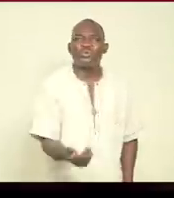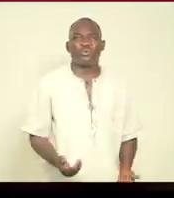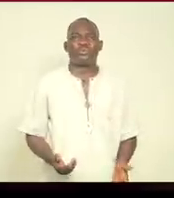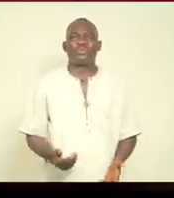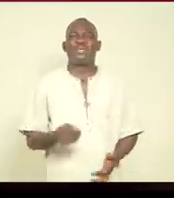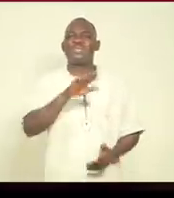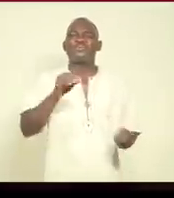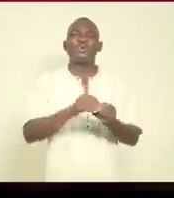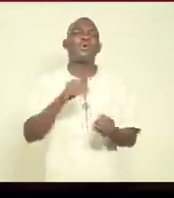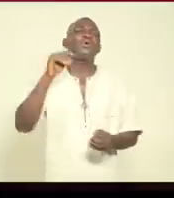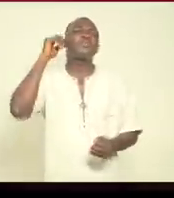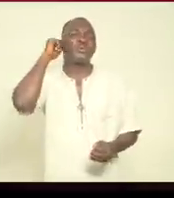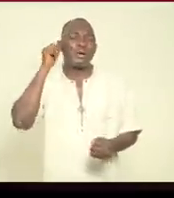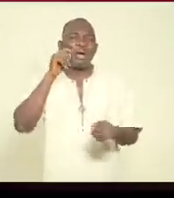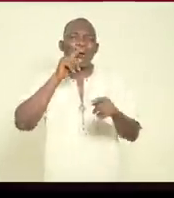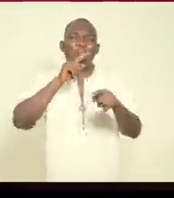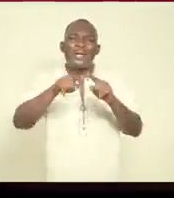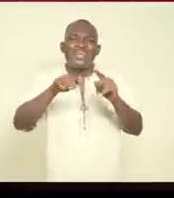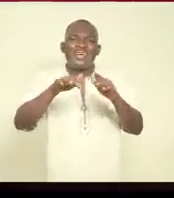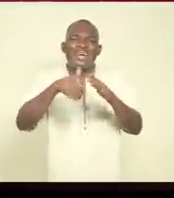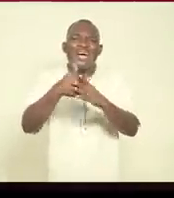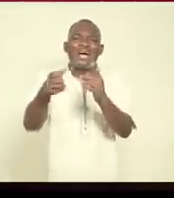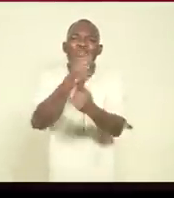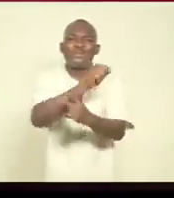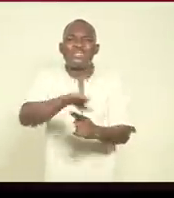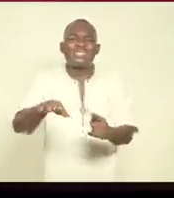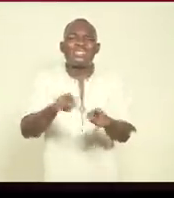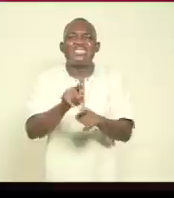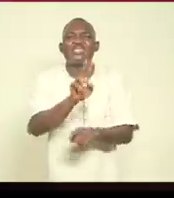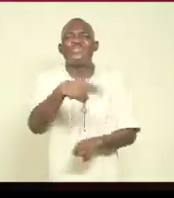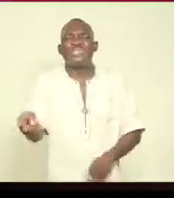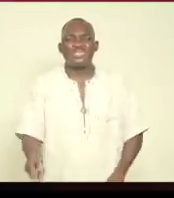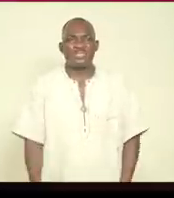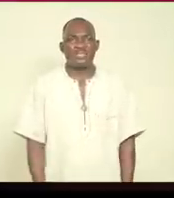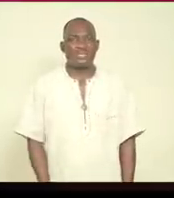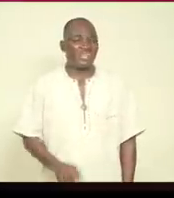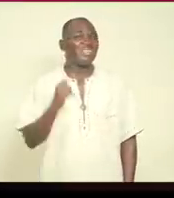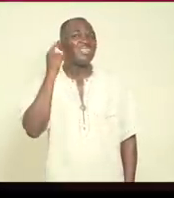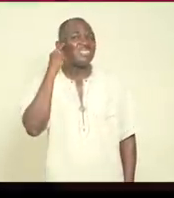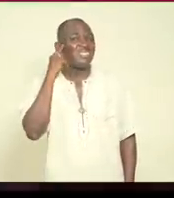does not give you the right to treat them like objects. Do you hear me?